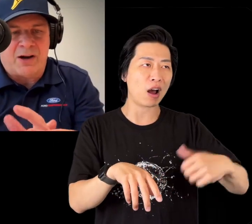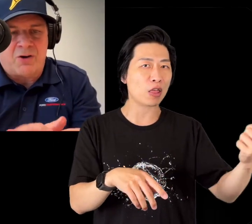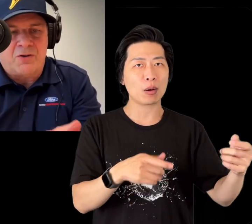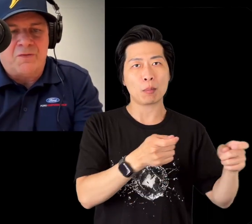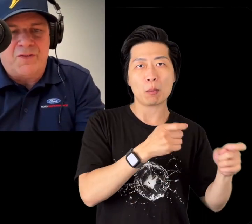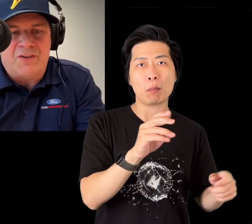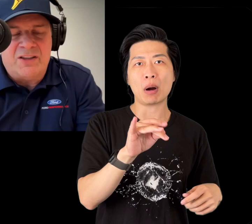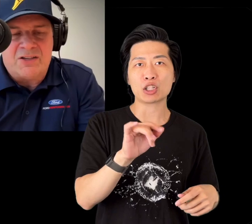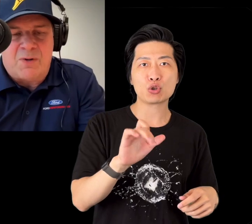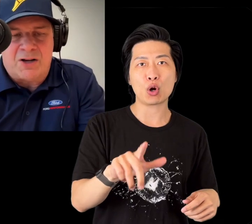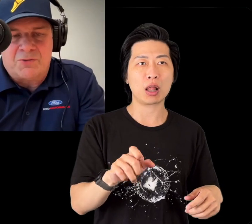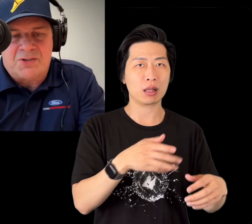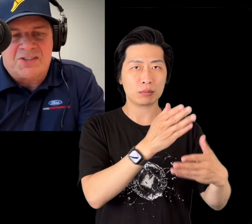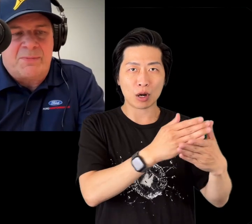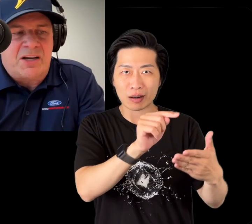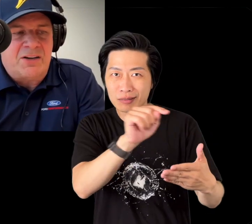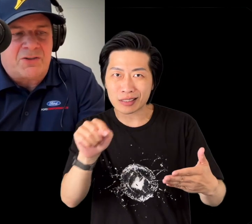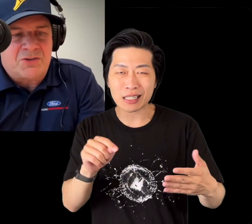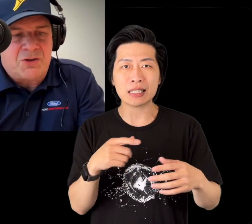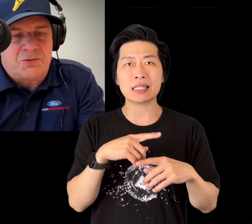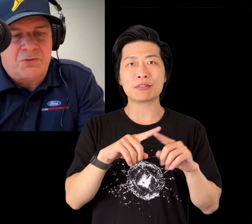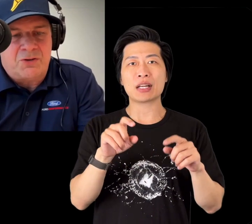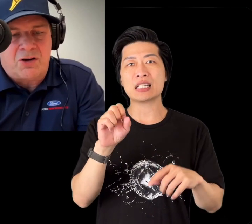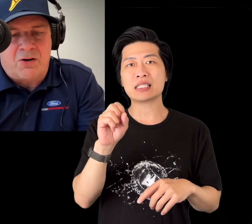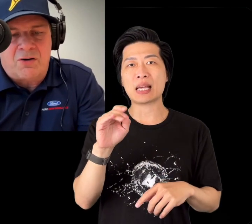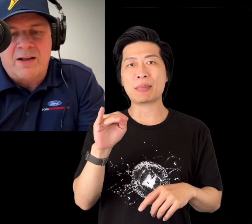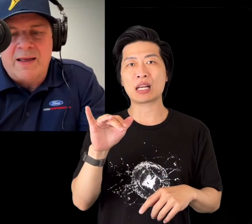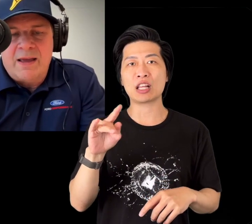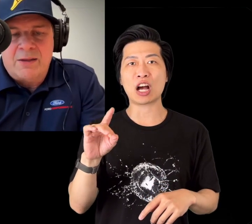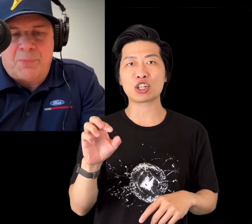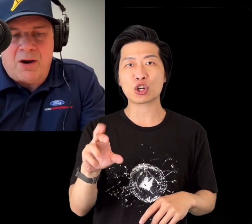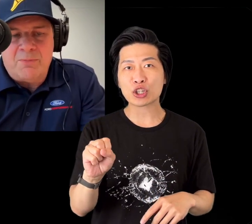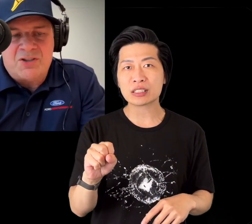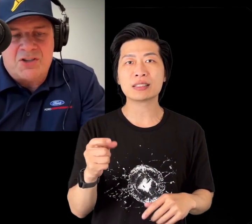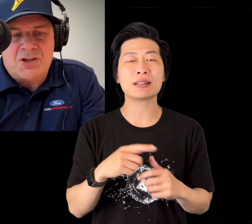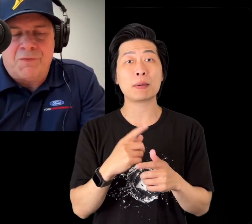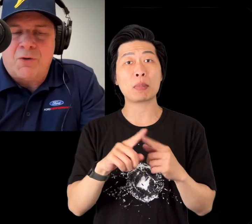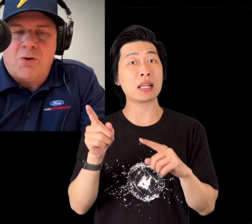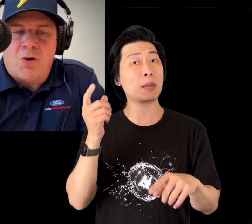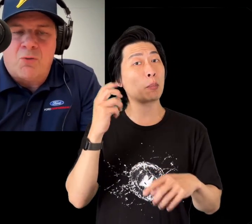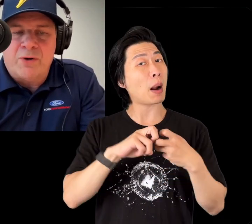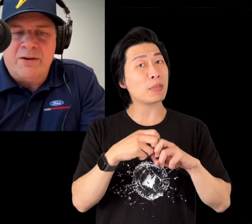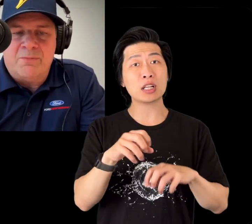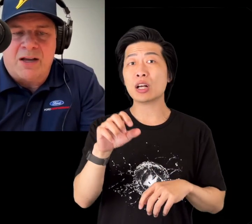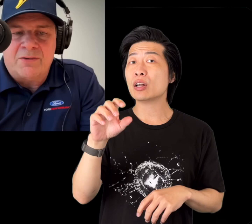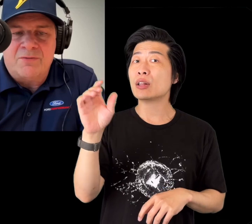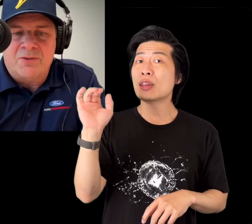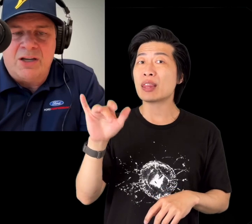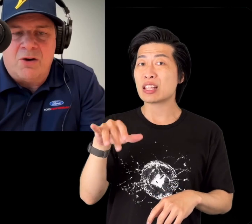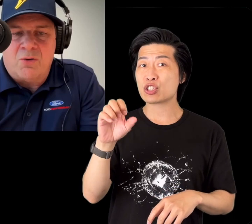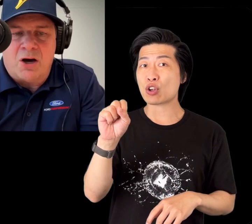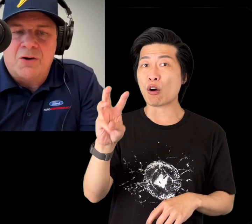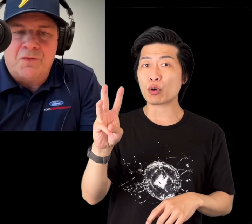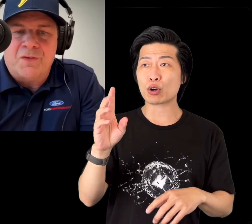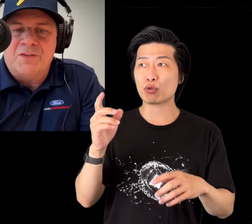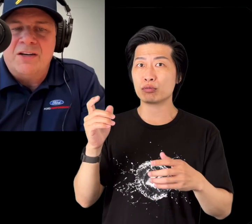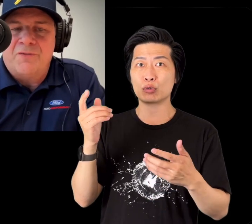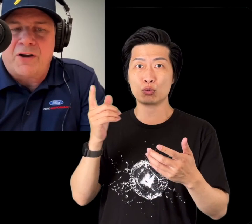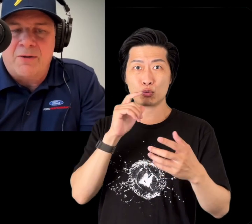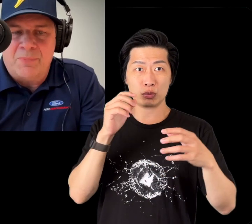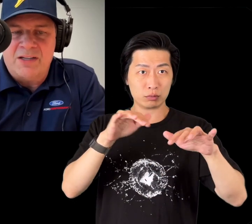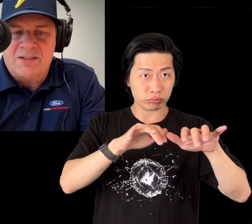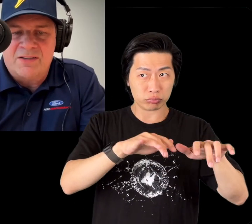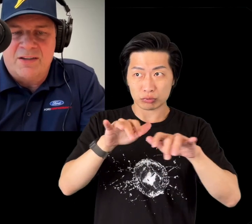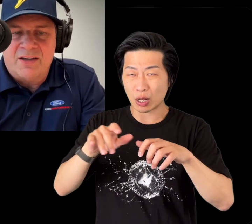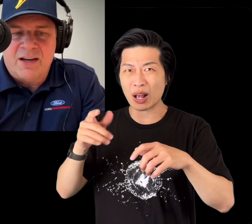we'd have about 150 of these modules of semiconductors all through the car. The problem is the software are all written by, 150